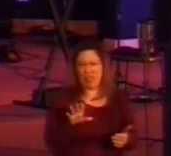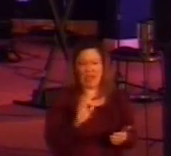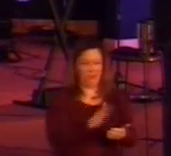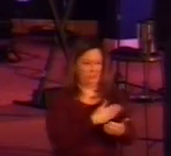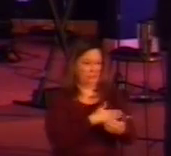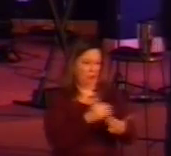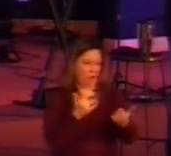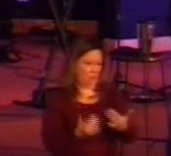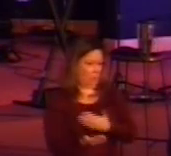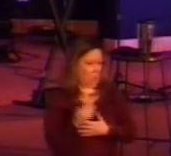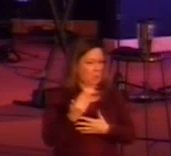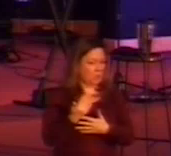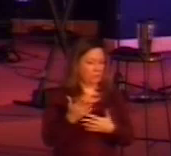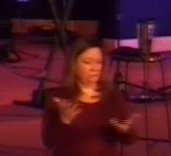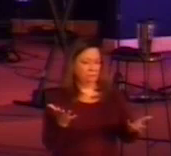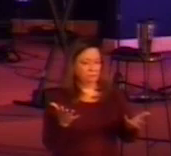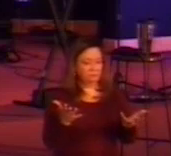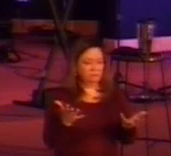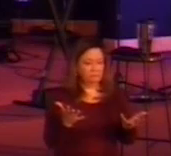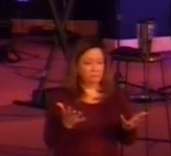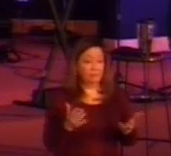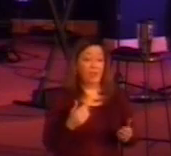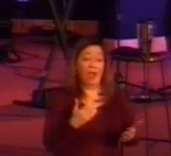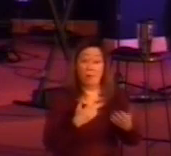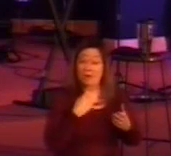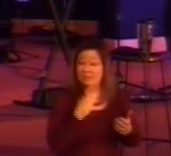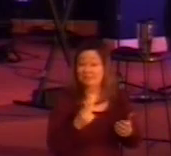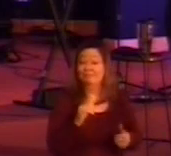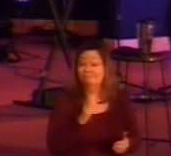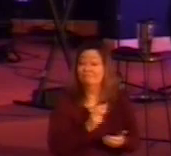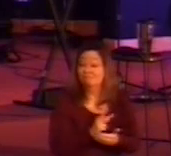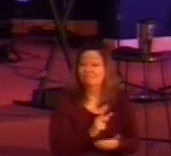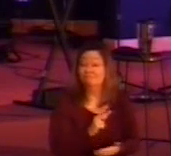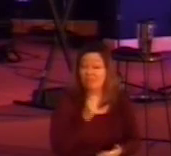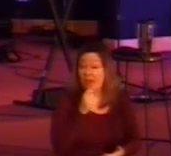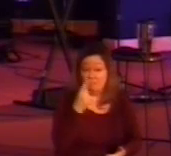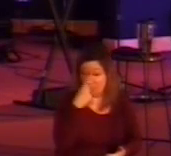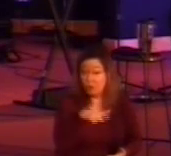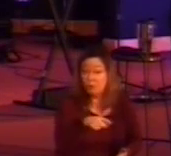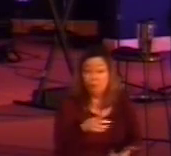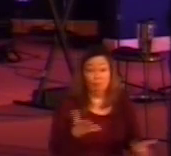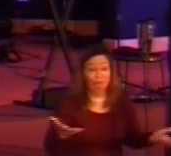that song"? I've always wanted to say, "Well, that's okay, it wasn't for you."